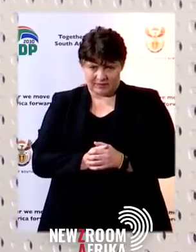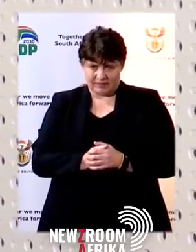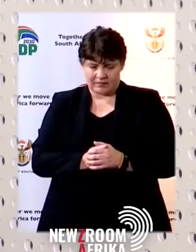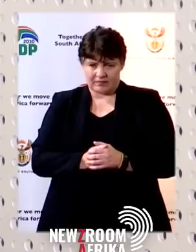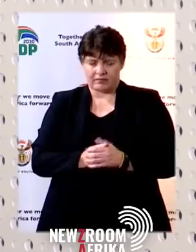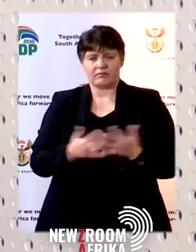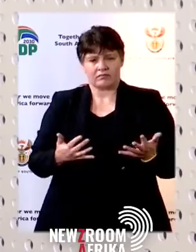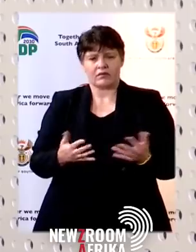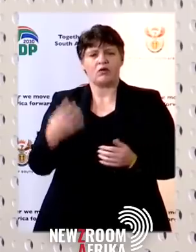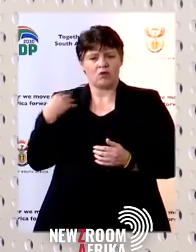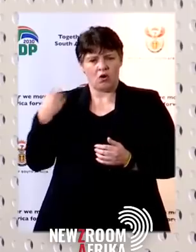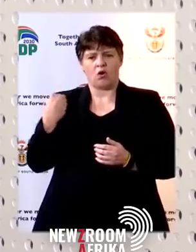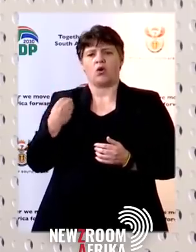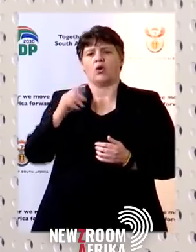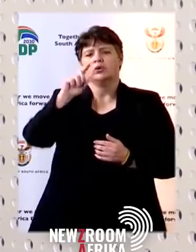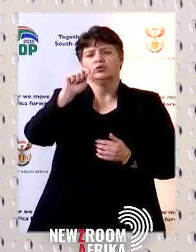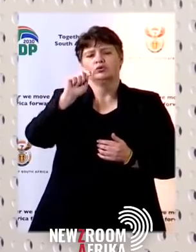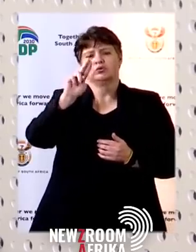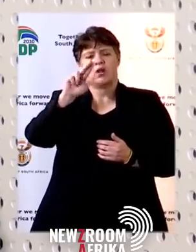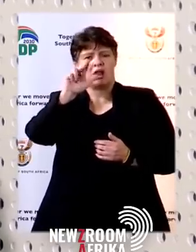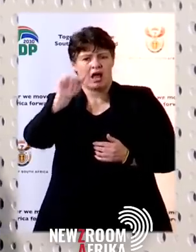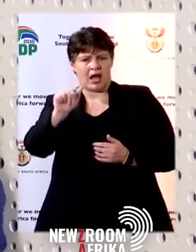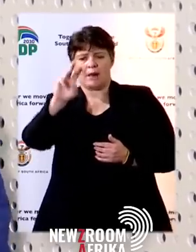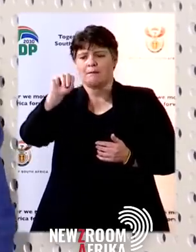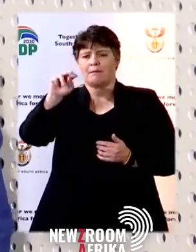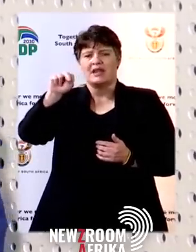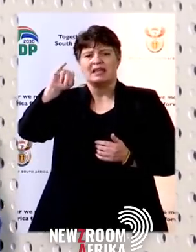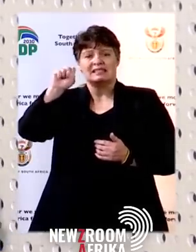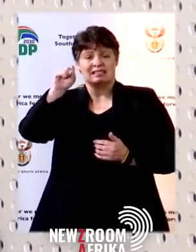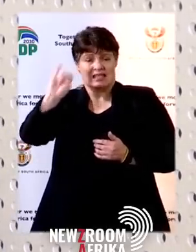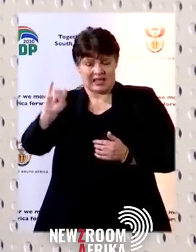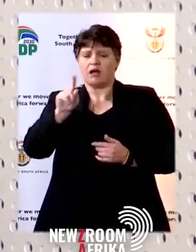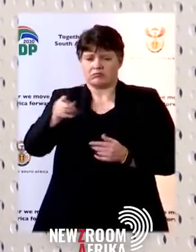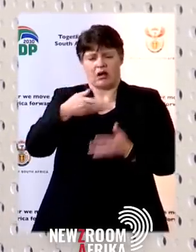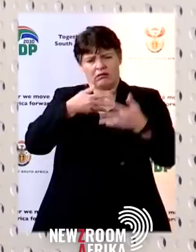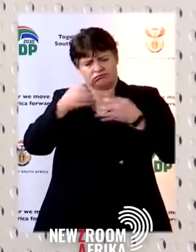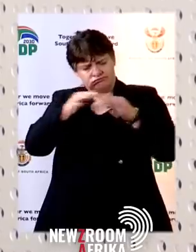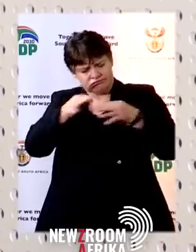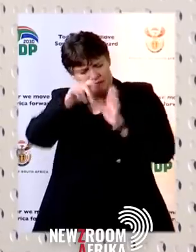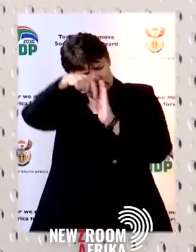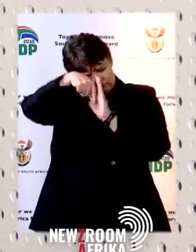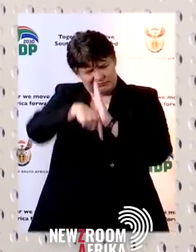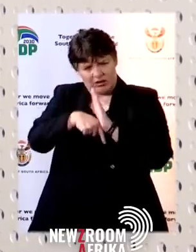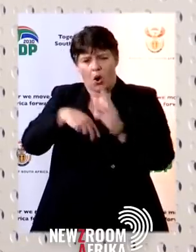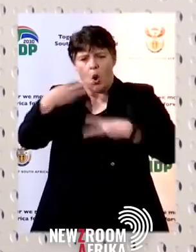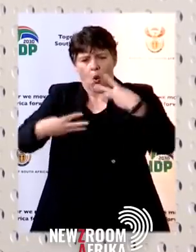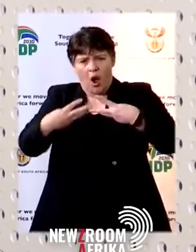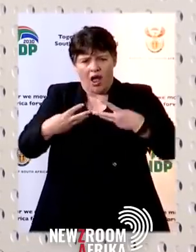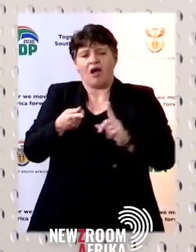in particular Minister Tulas Nisi, will speak in detail on the support for workers from